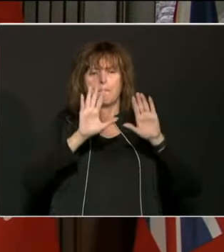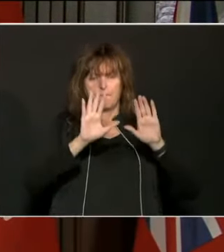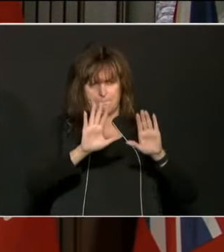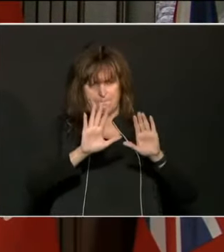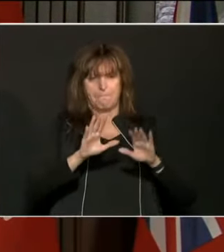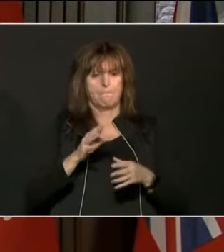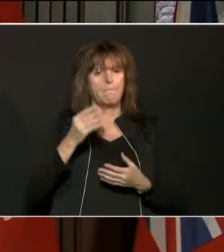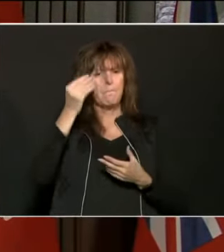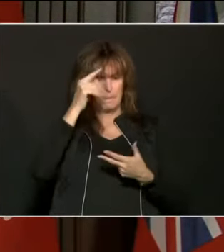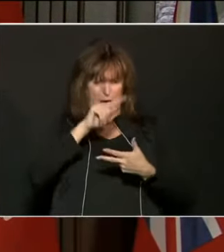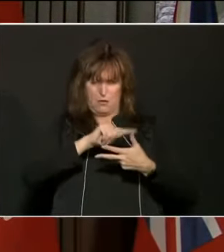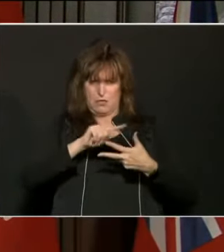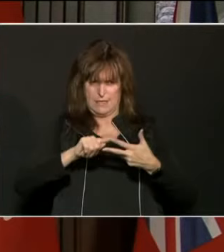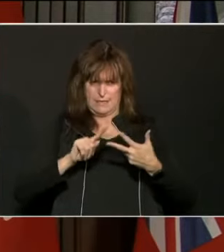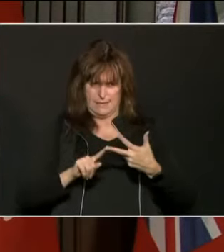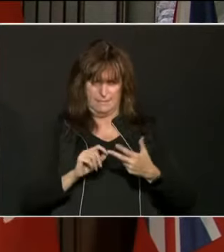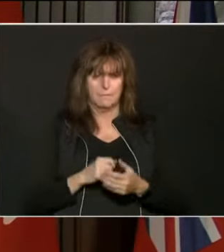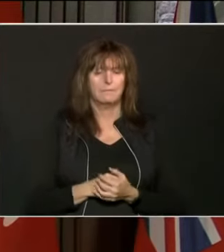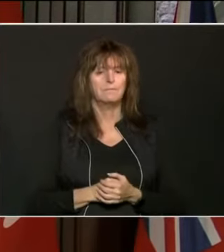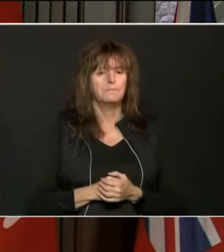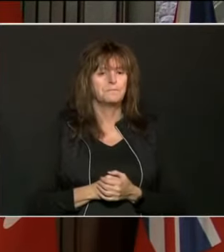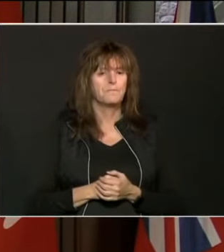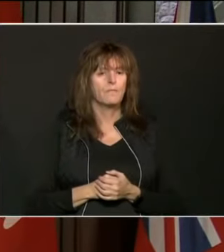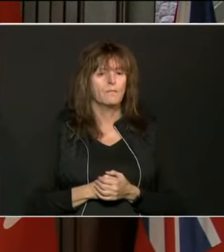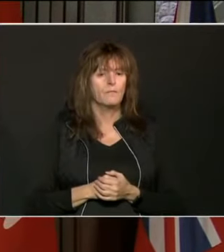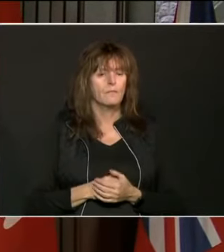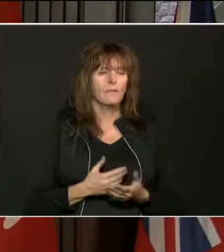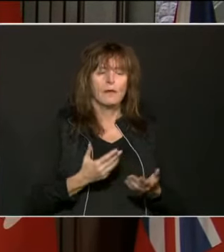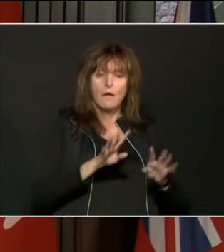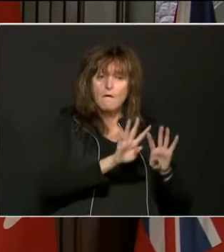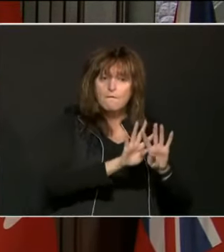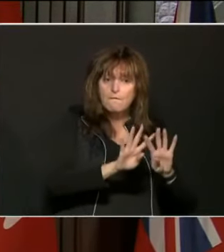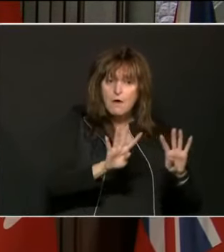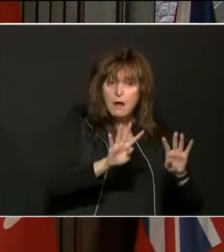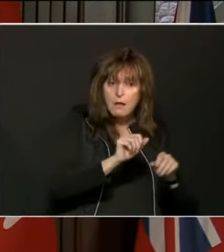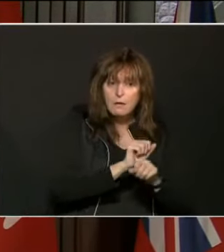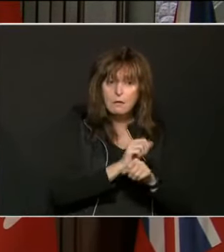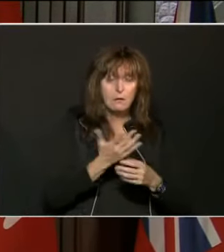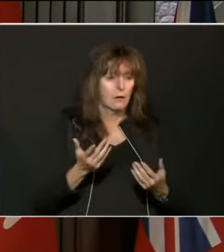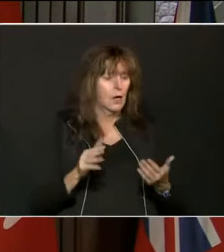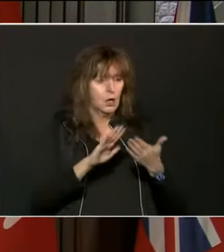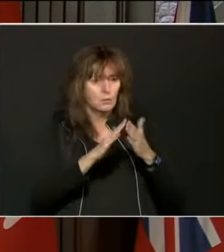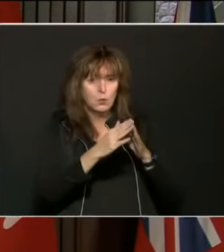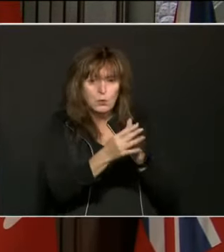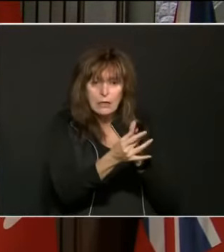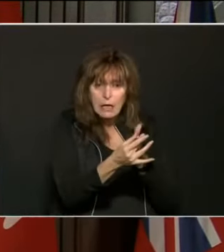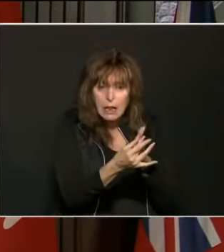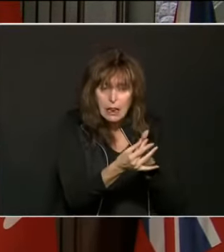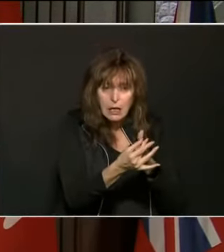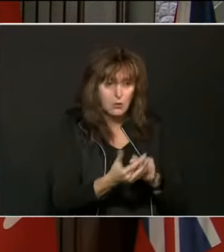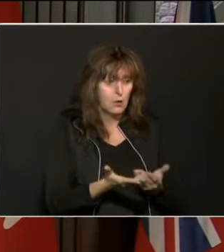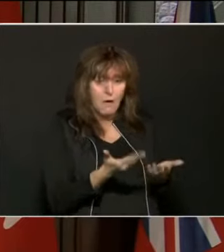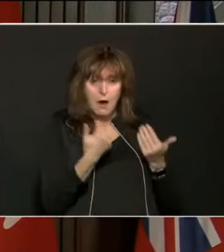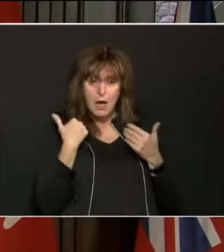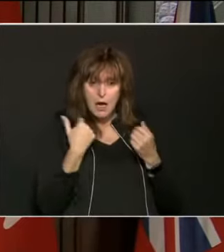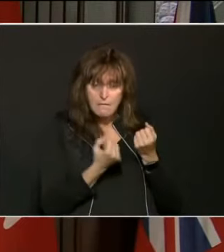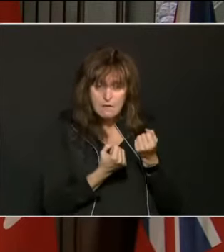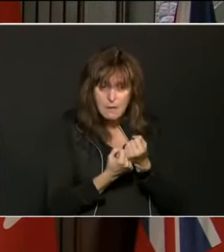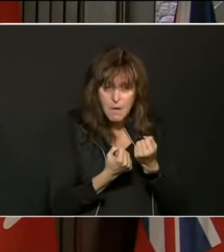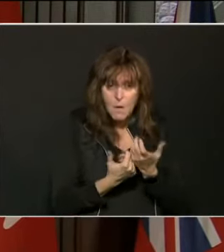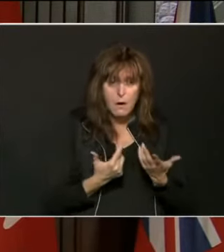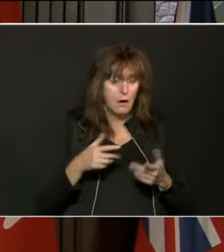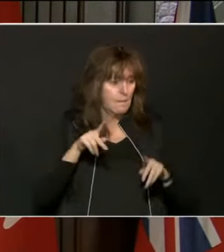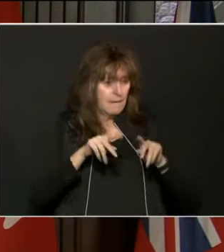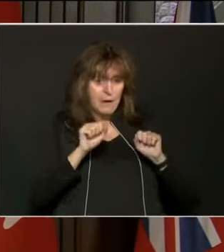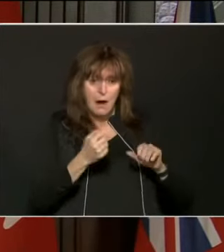the grassroots work, working with community leaders to make sure that there is support for people to isolate at home, to make sure that